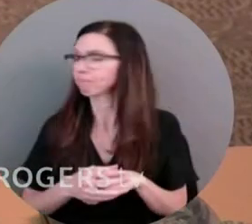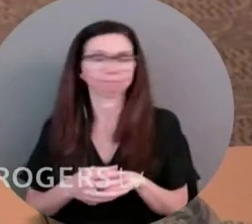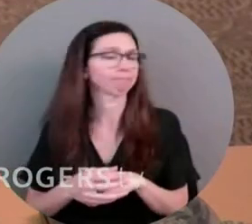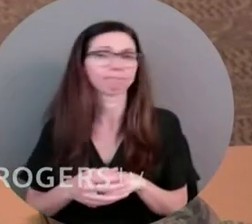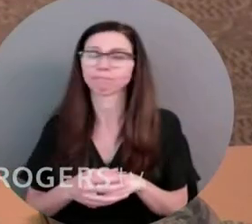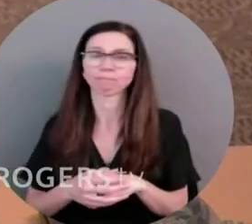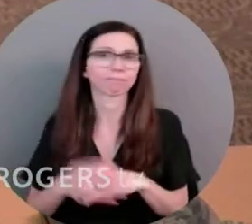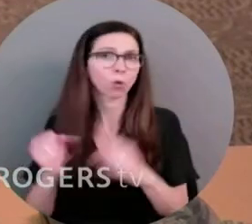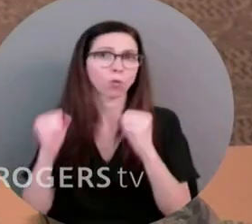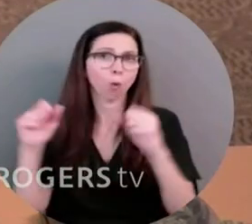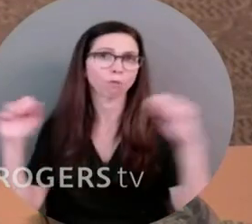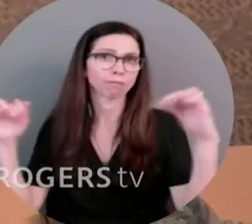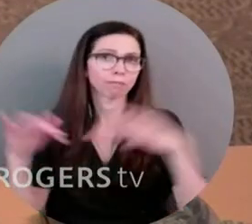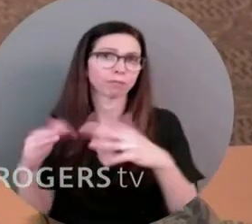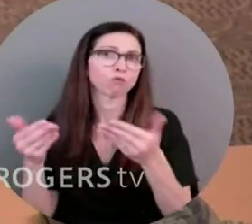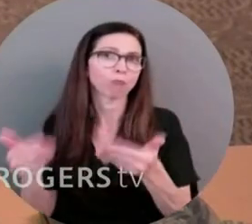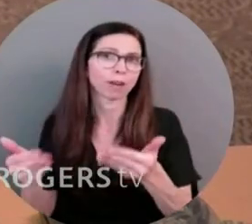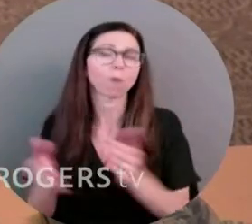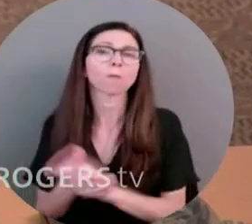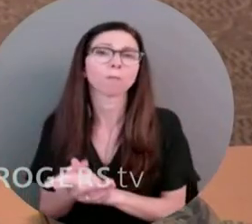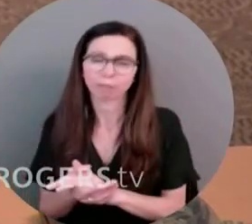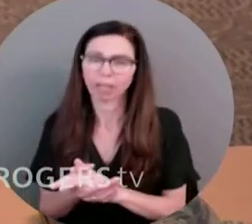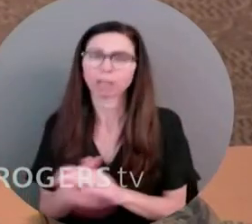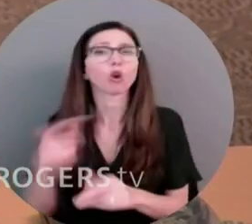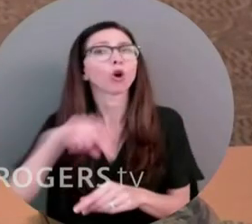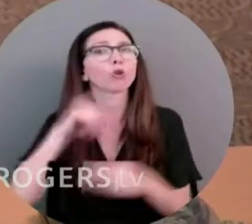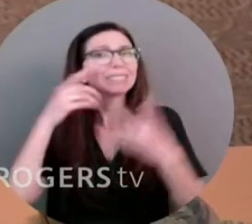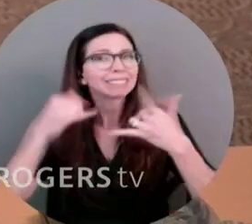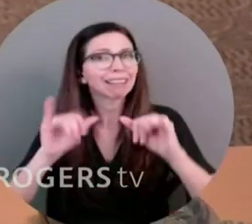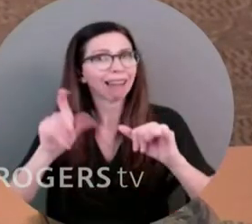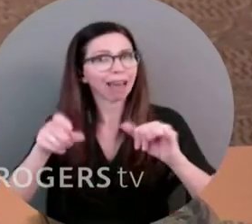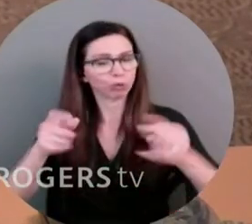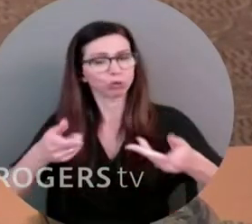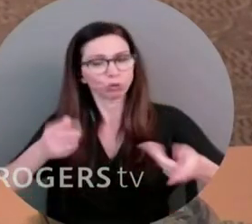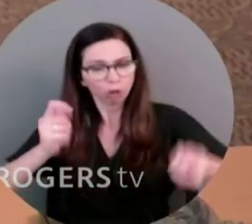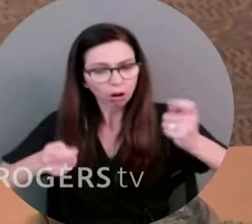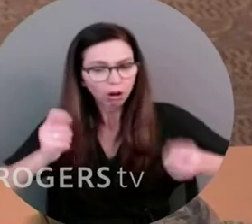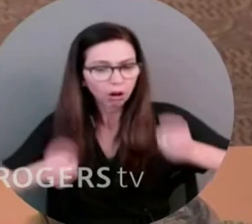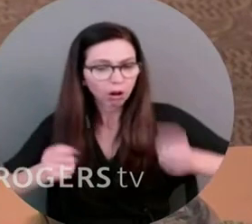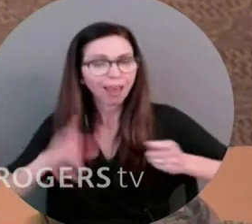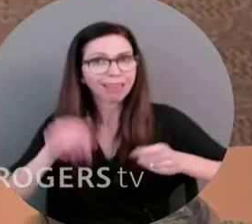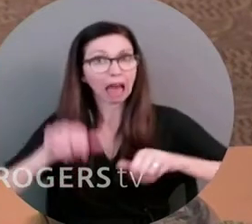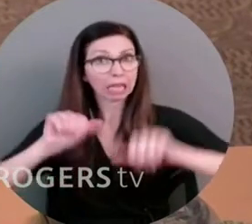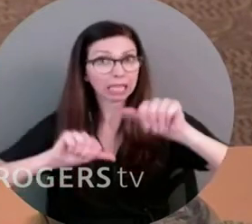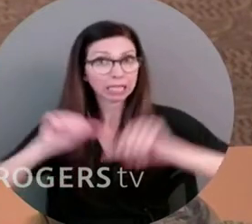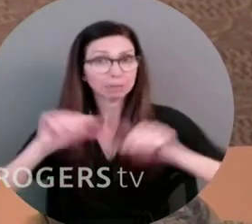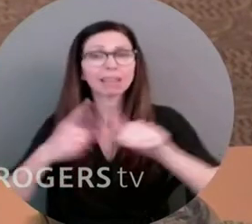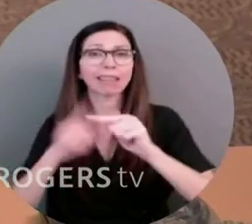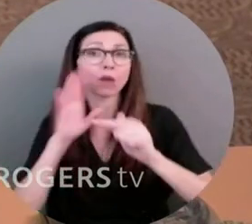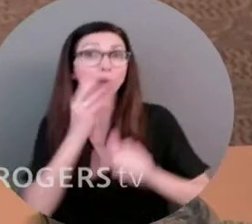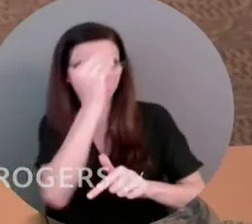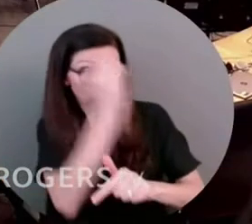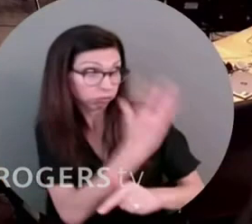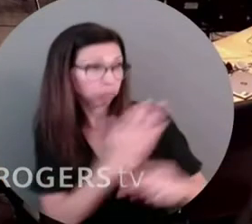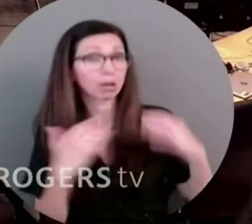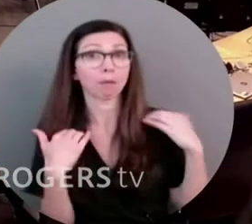still finalizing that assessment over the next 4 or 5 days, and we'll be briefing the mayor and briefing